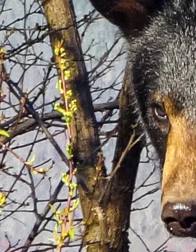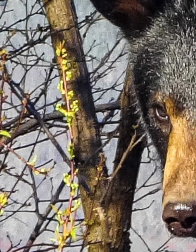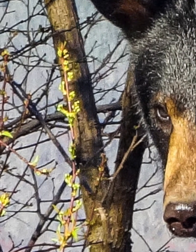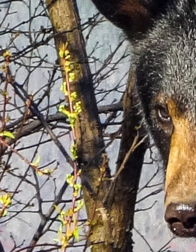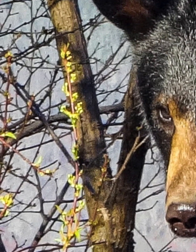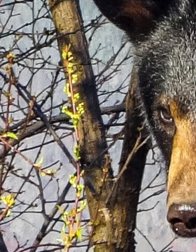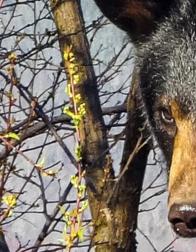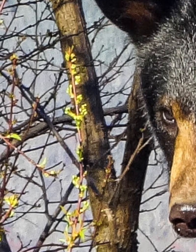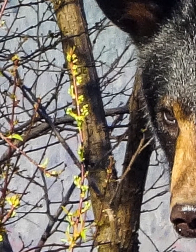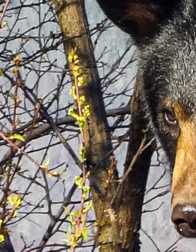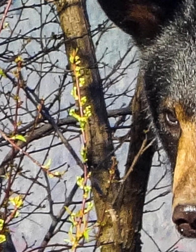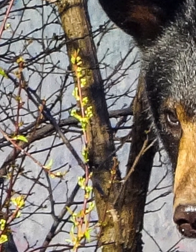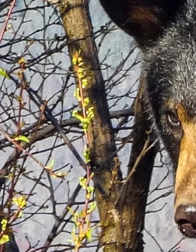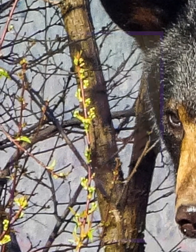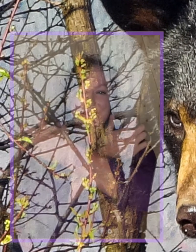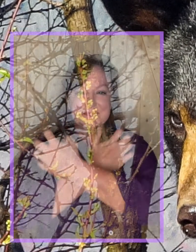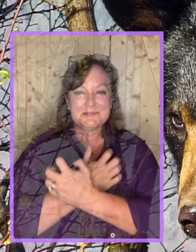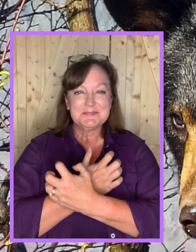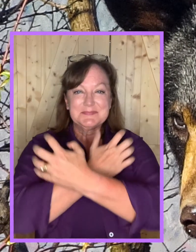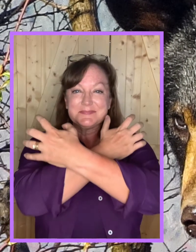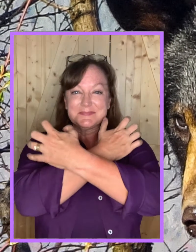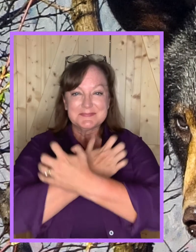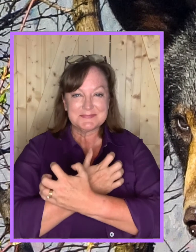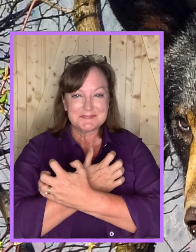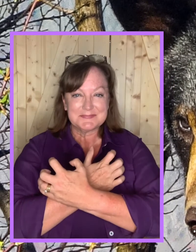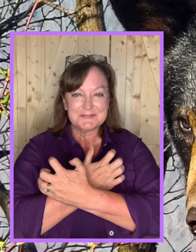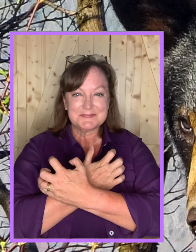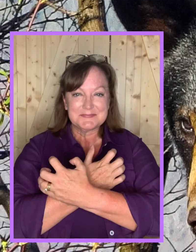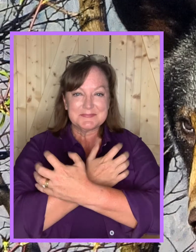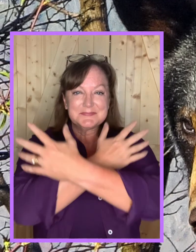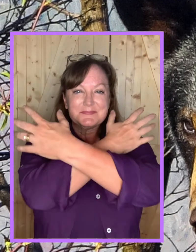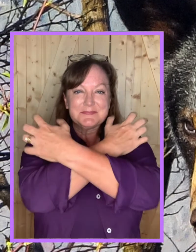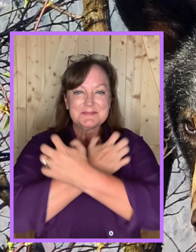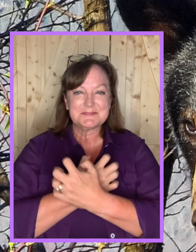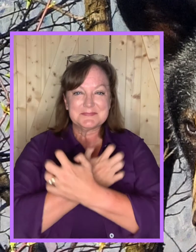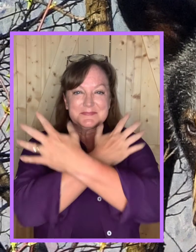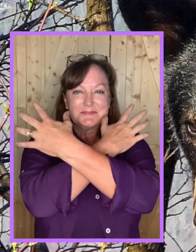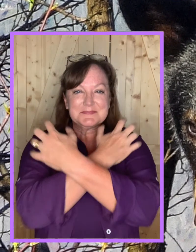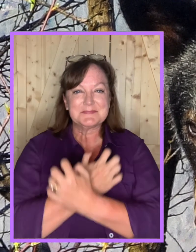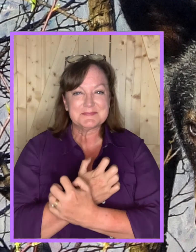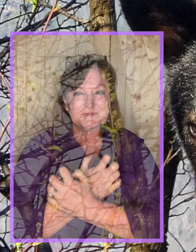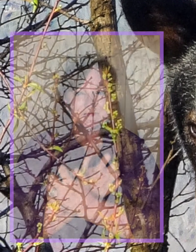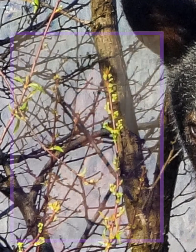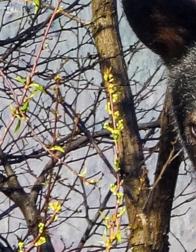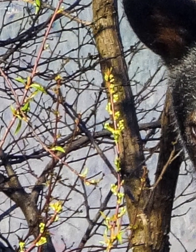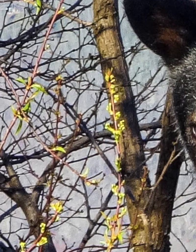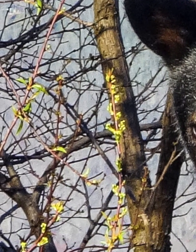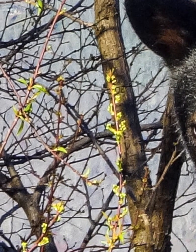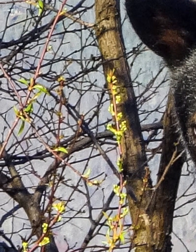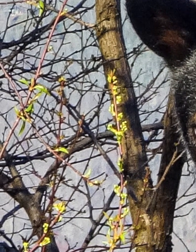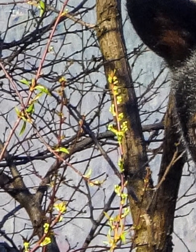-R. Bear. And this is how you sign bear in ASL.